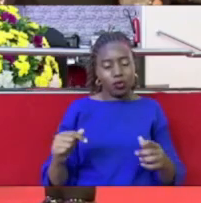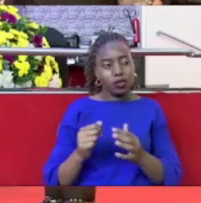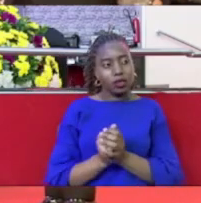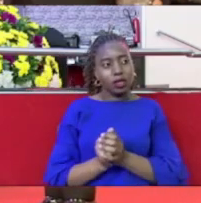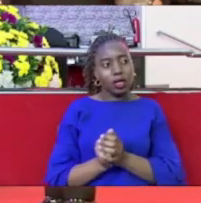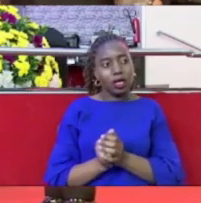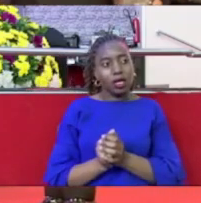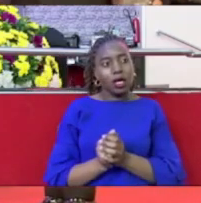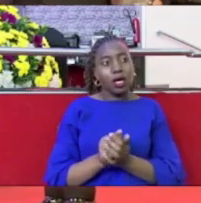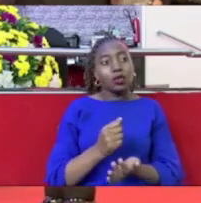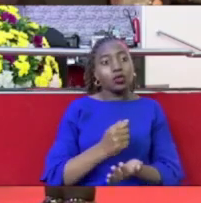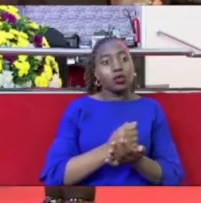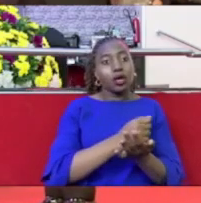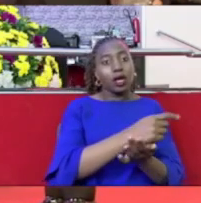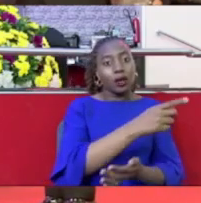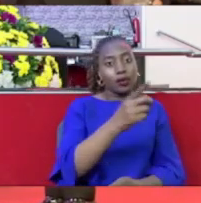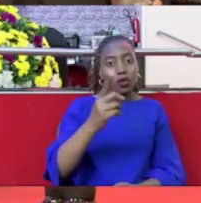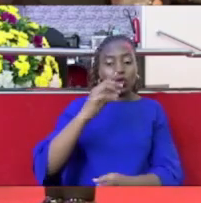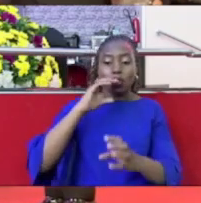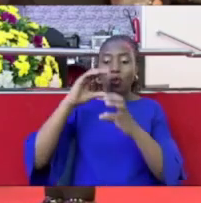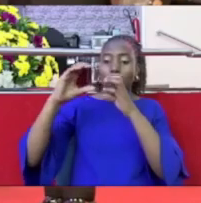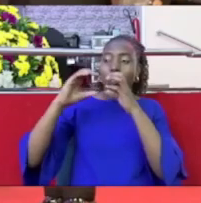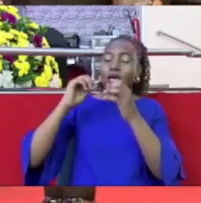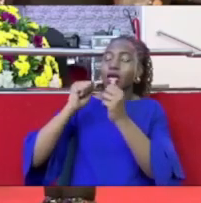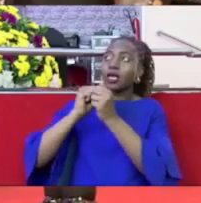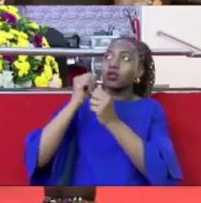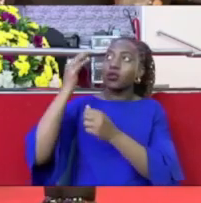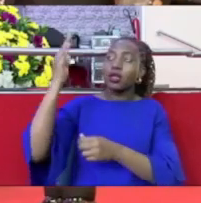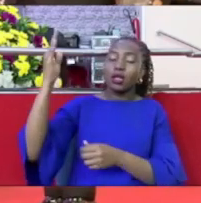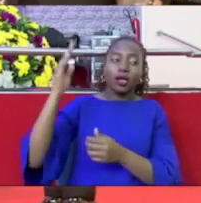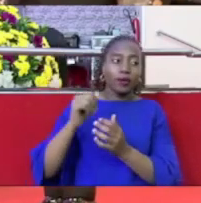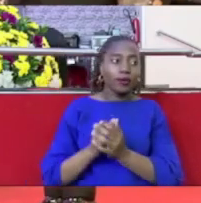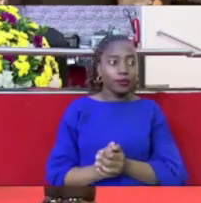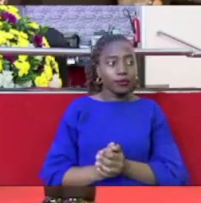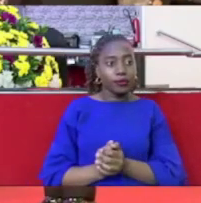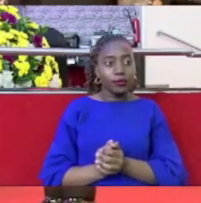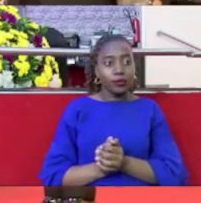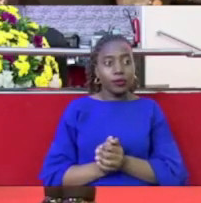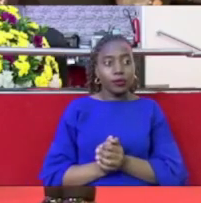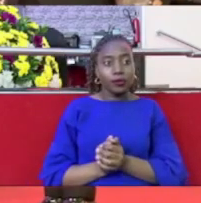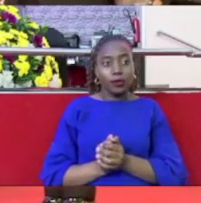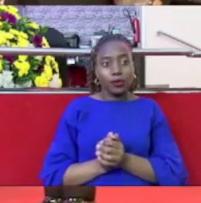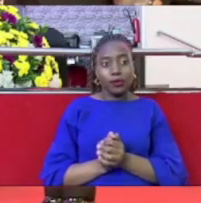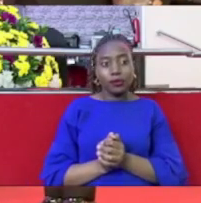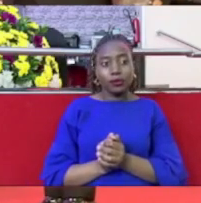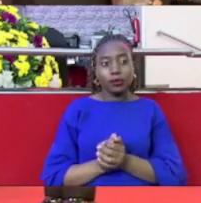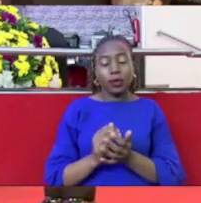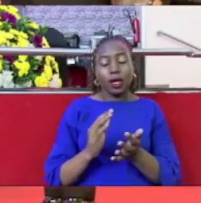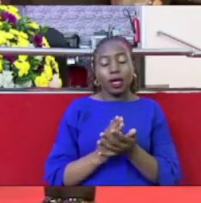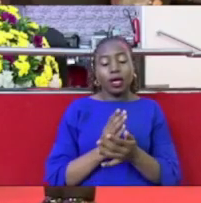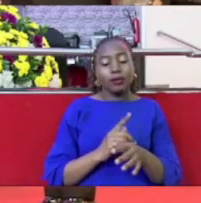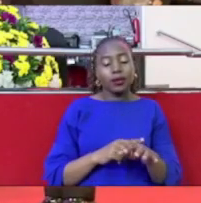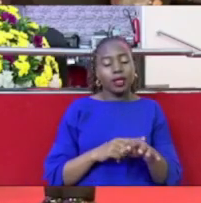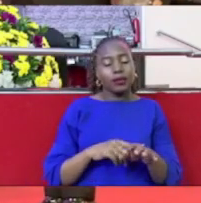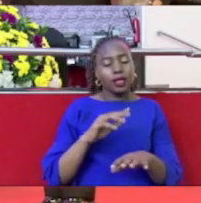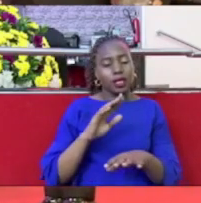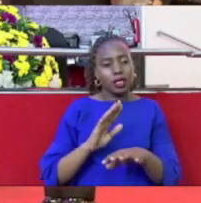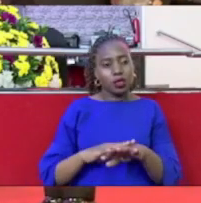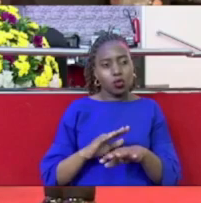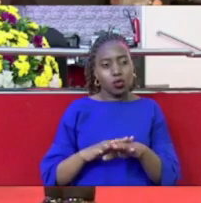so that you can communicate with me. Once in a while, it's good to look back